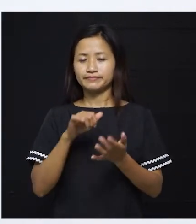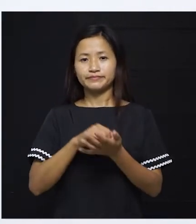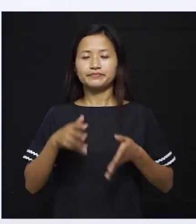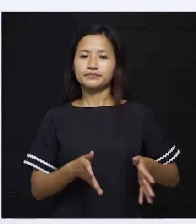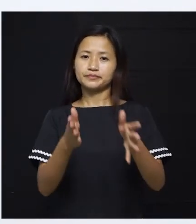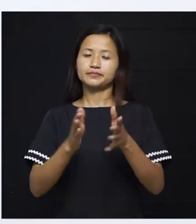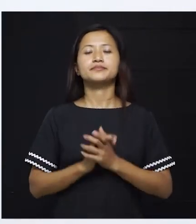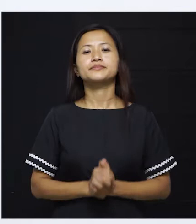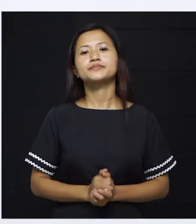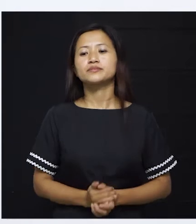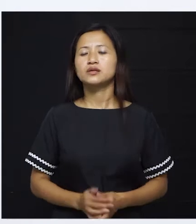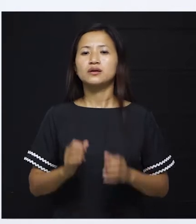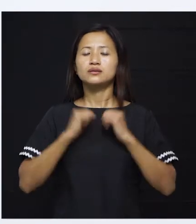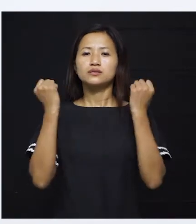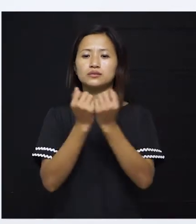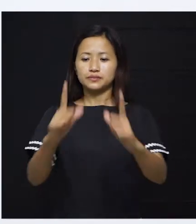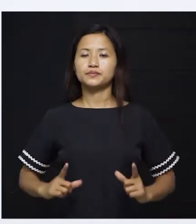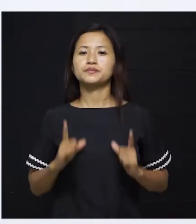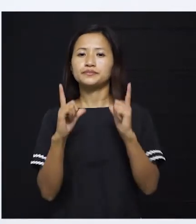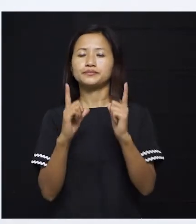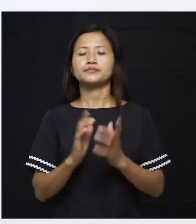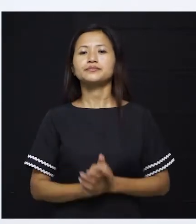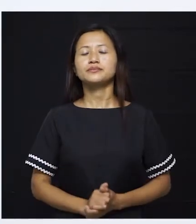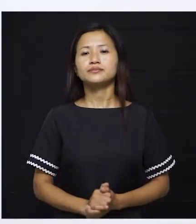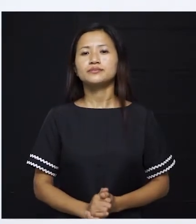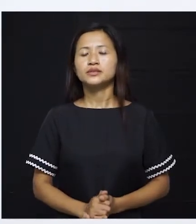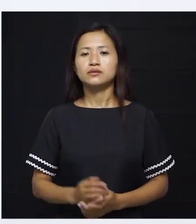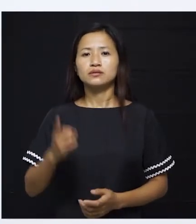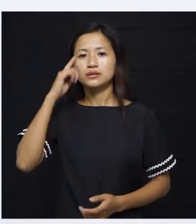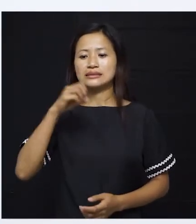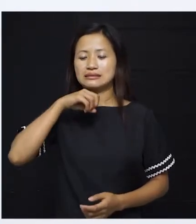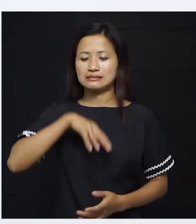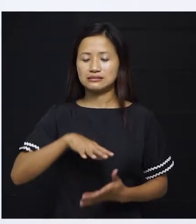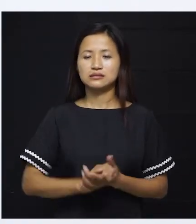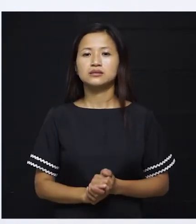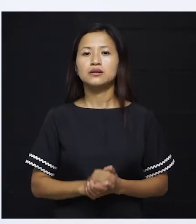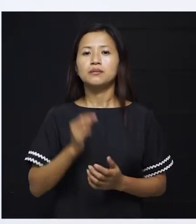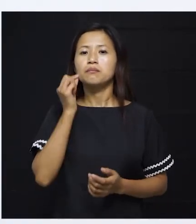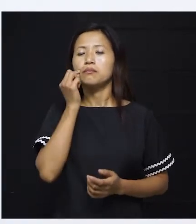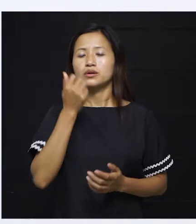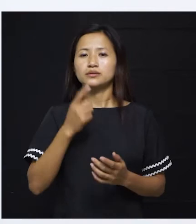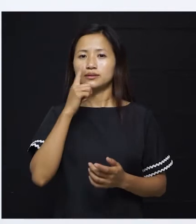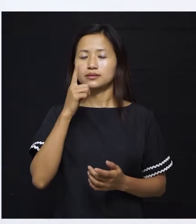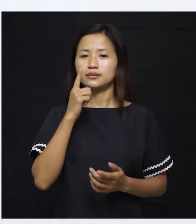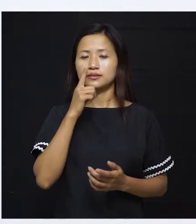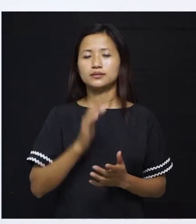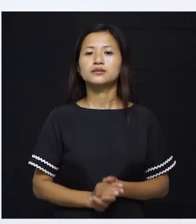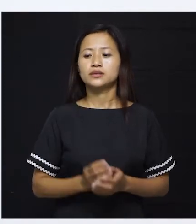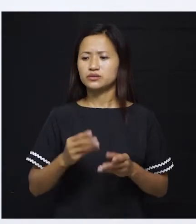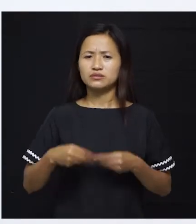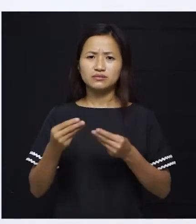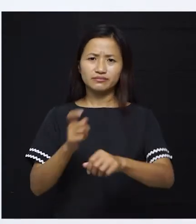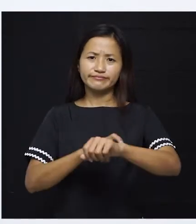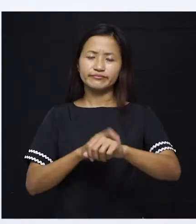So that was the social life. And for the young boys and girls, they used to go and spend some